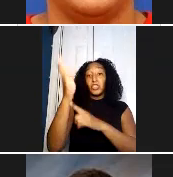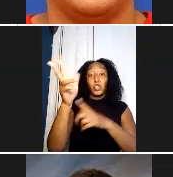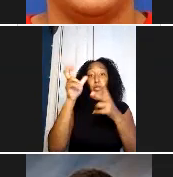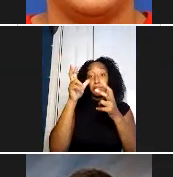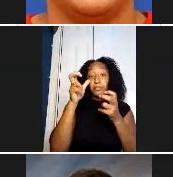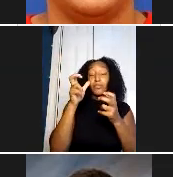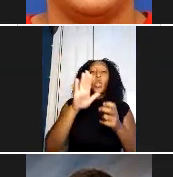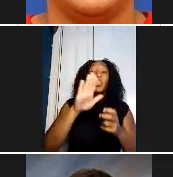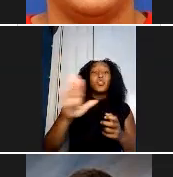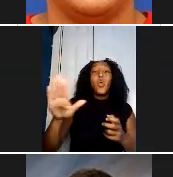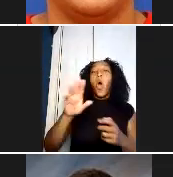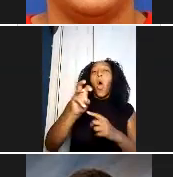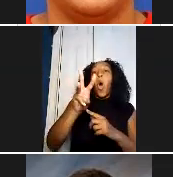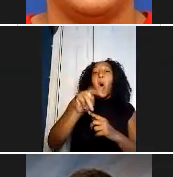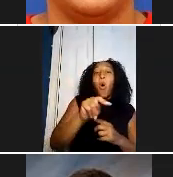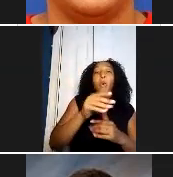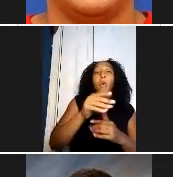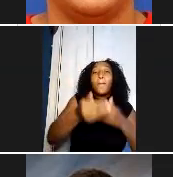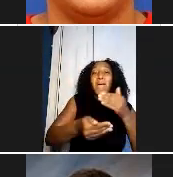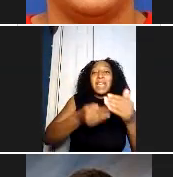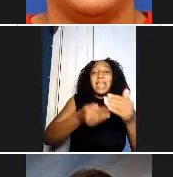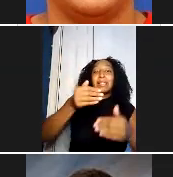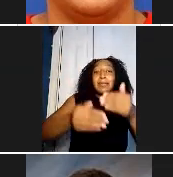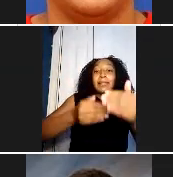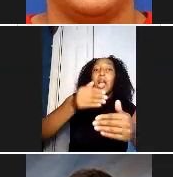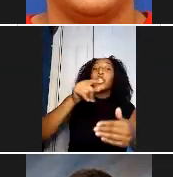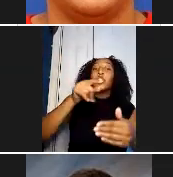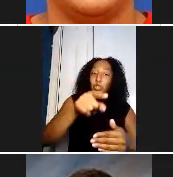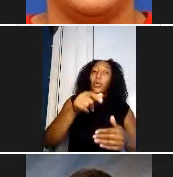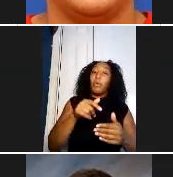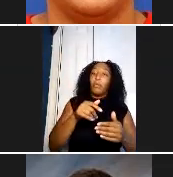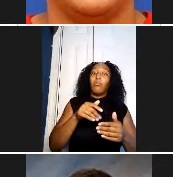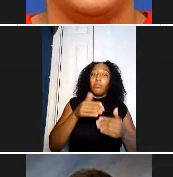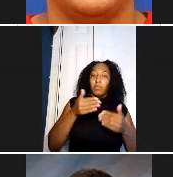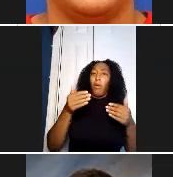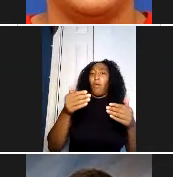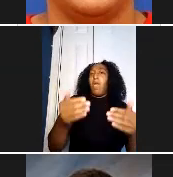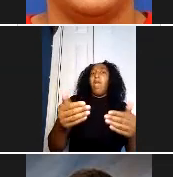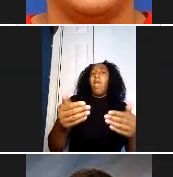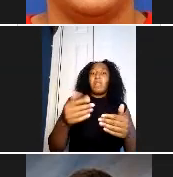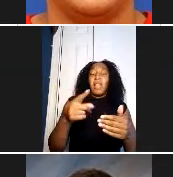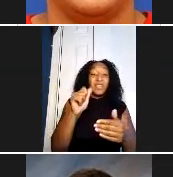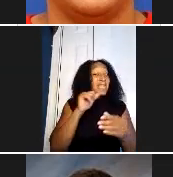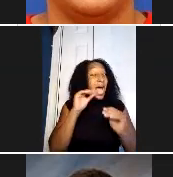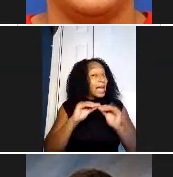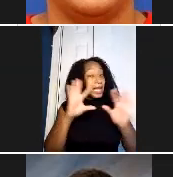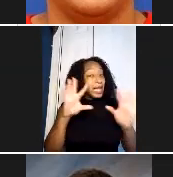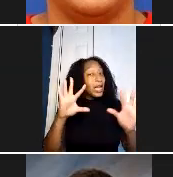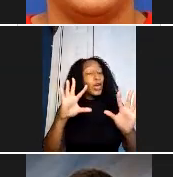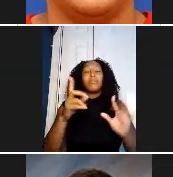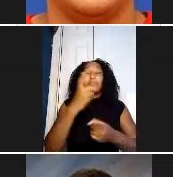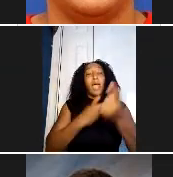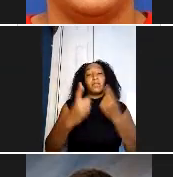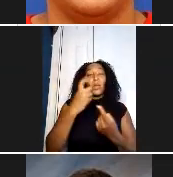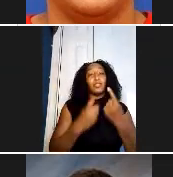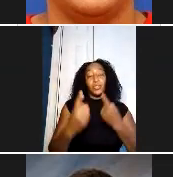pace. If something's not clear to you, I would advise you to definitely ask a question before you submit